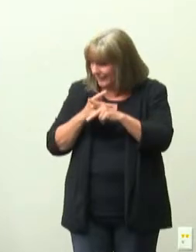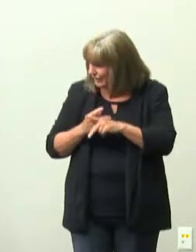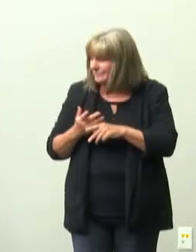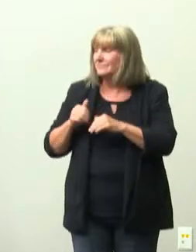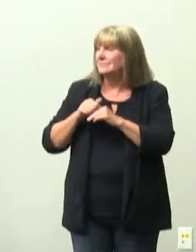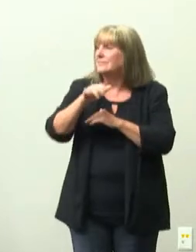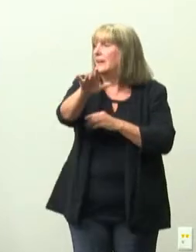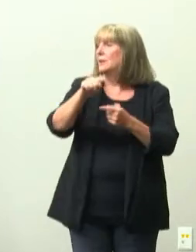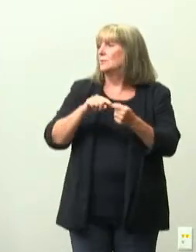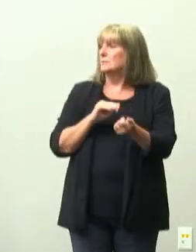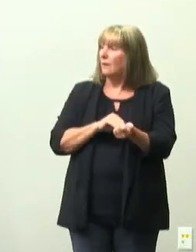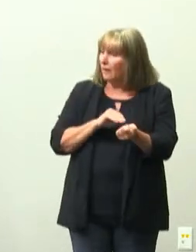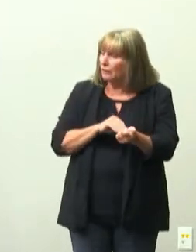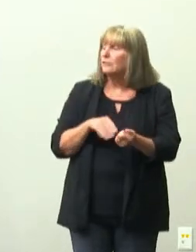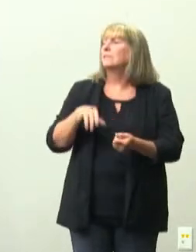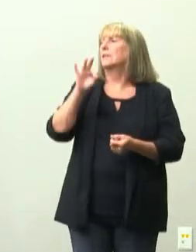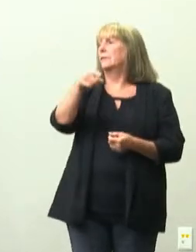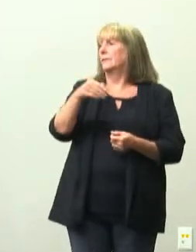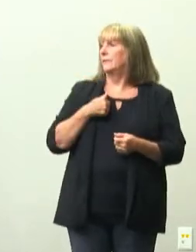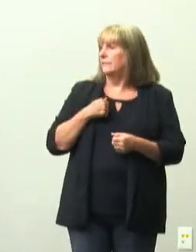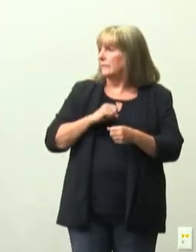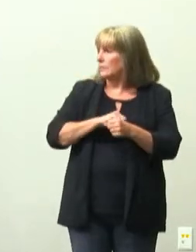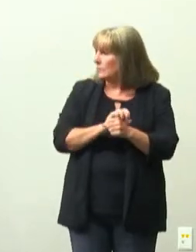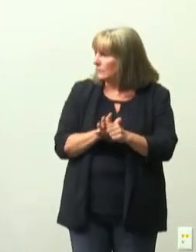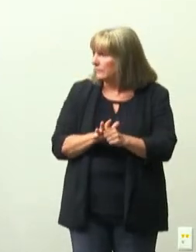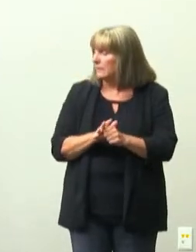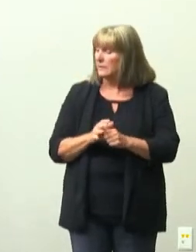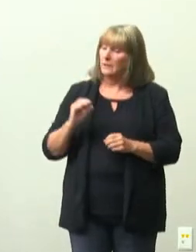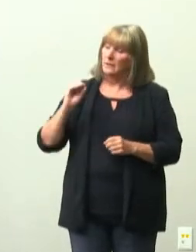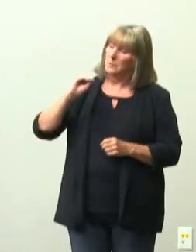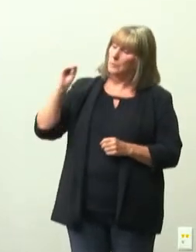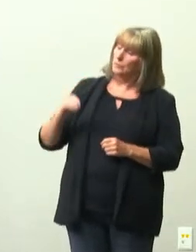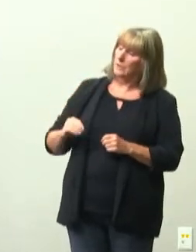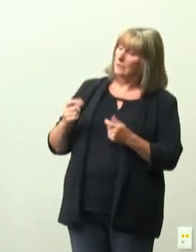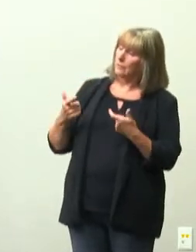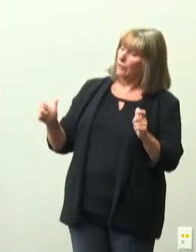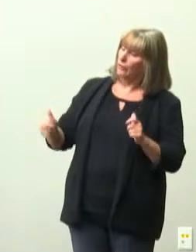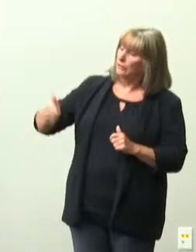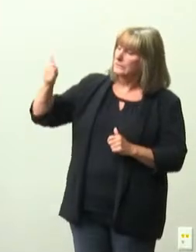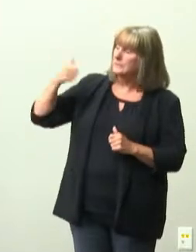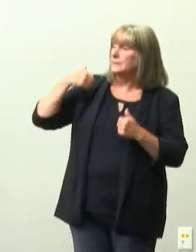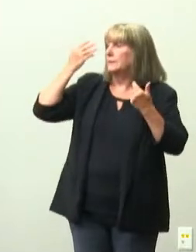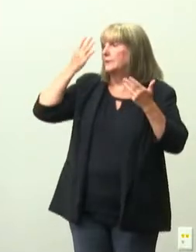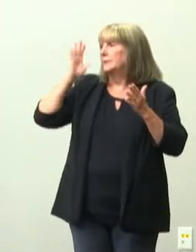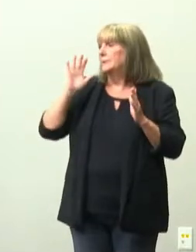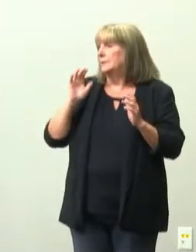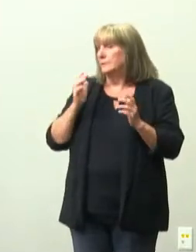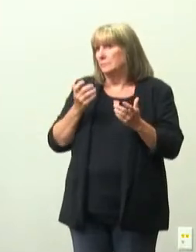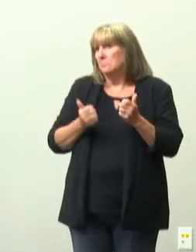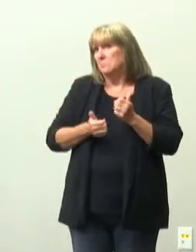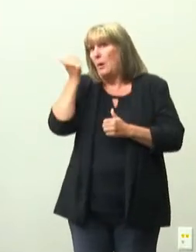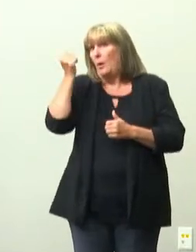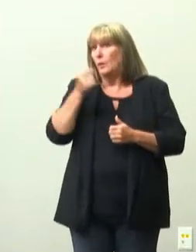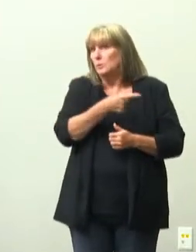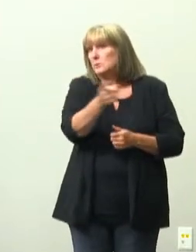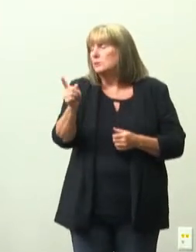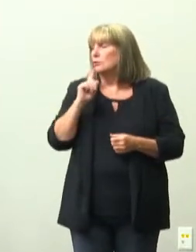largest percentage of our cases, I can't tell you what percent, but the largest percentage are unvaccinated individuals.